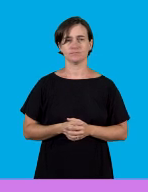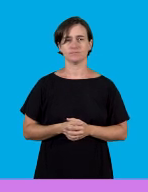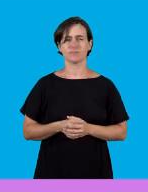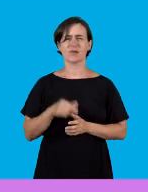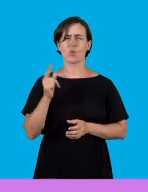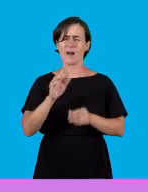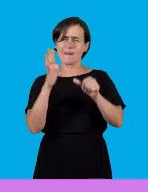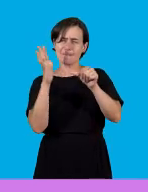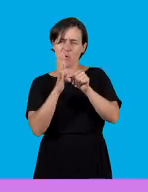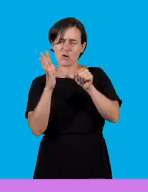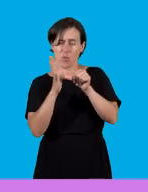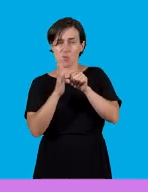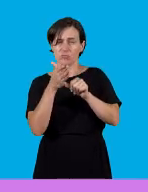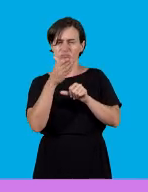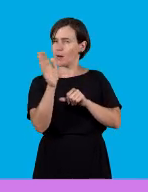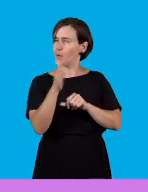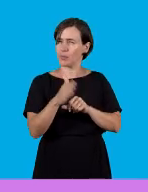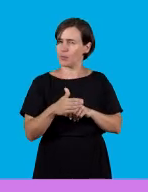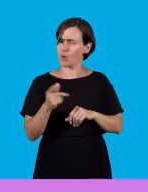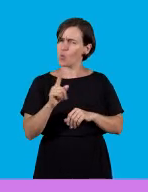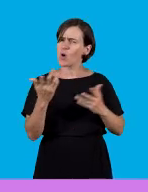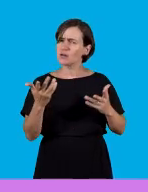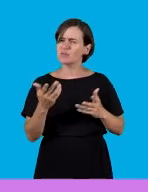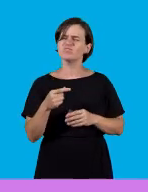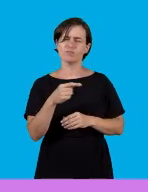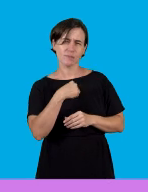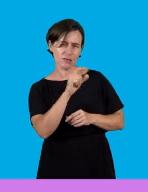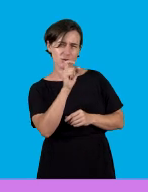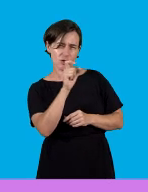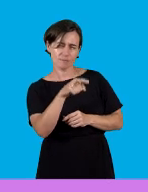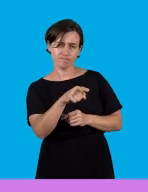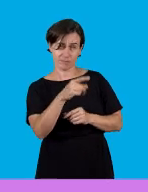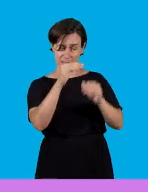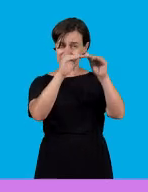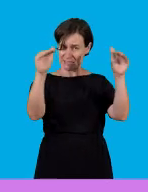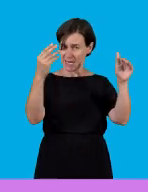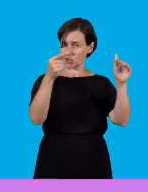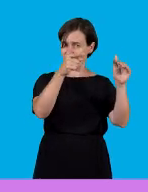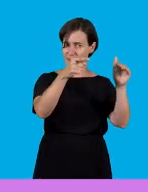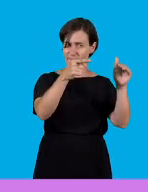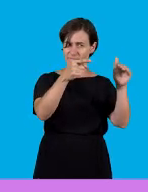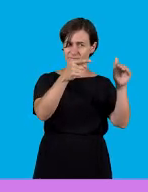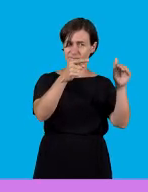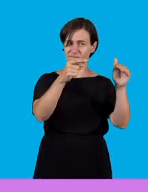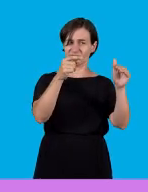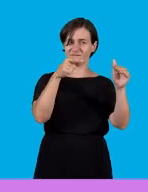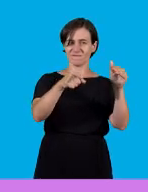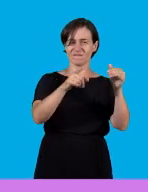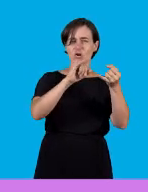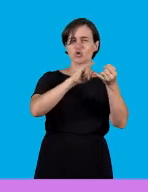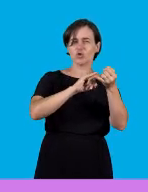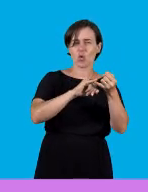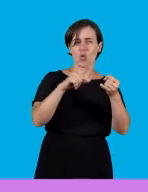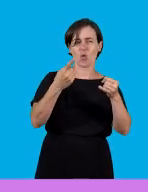plan? Let's look at the plan. We see that there's a stage. We see there are stalls. We've got the dress circle, the grand, and we've got seats